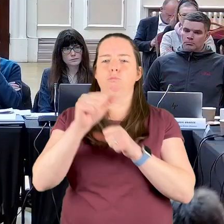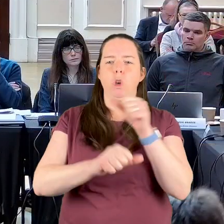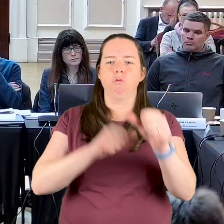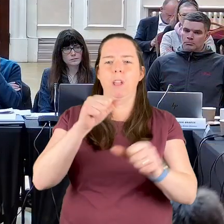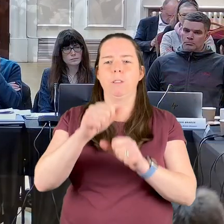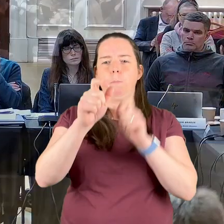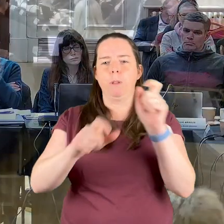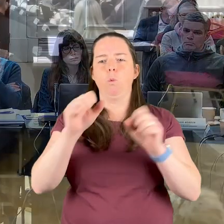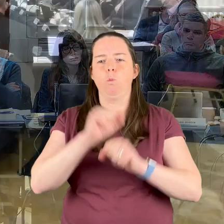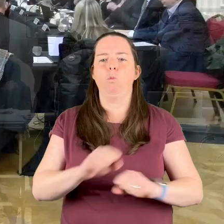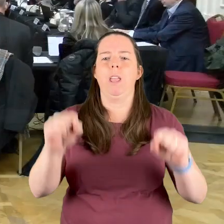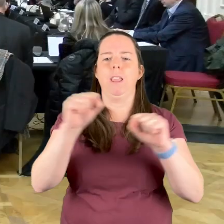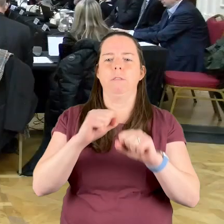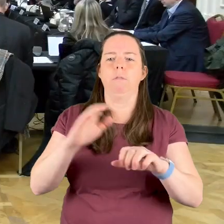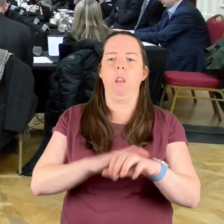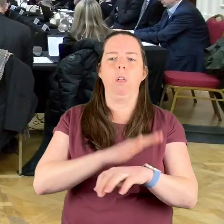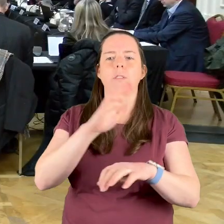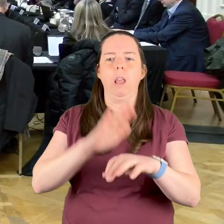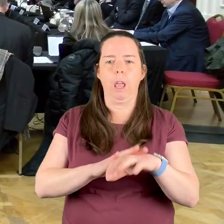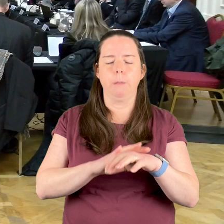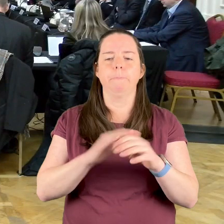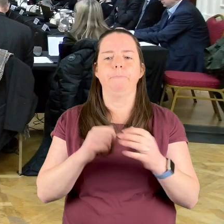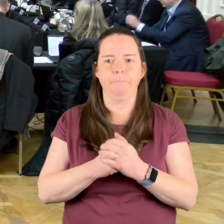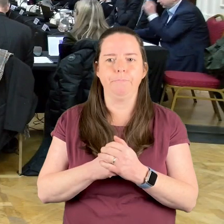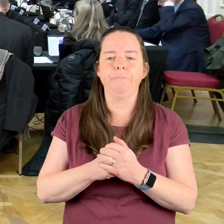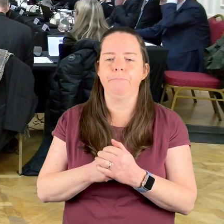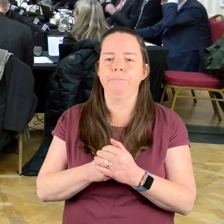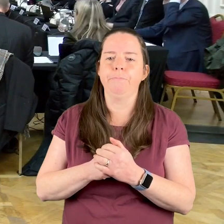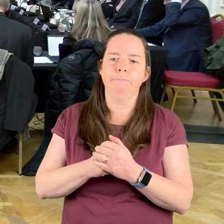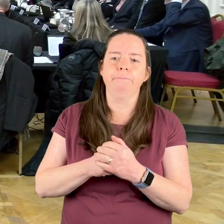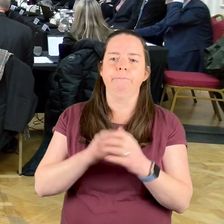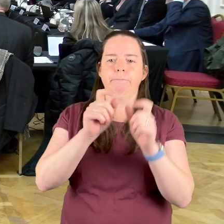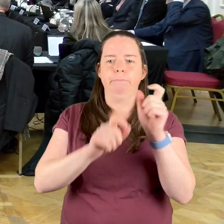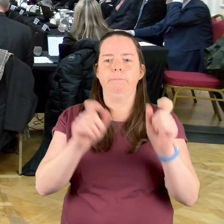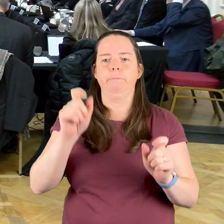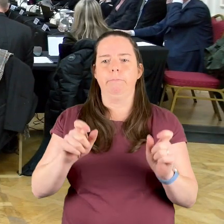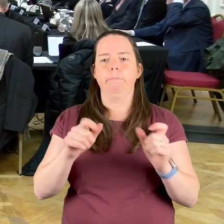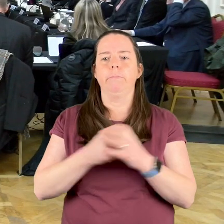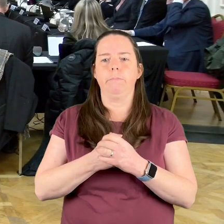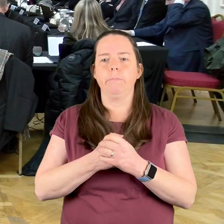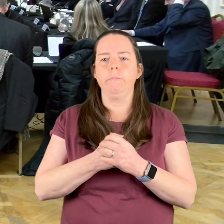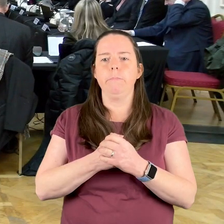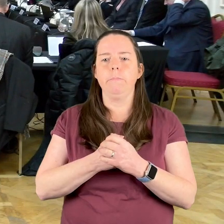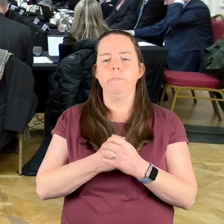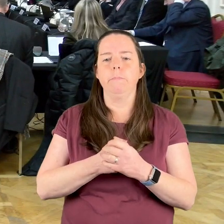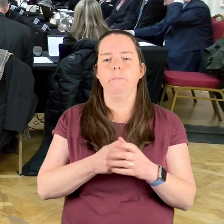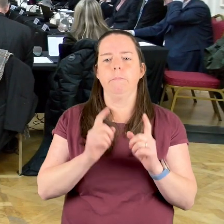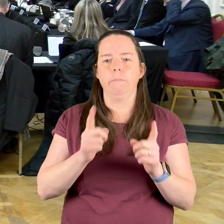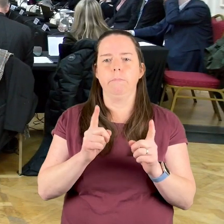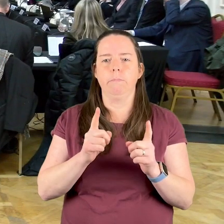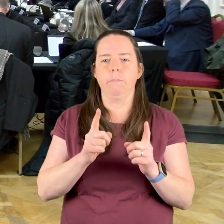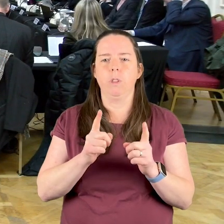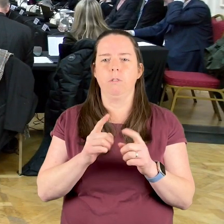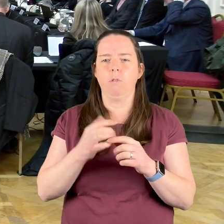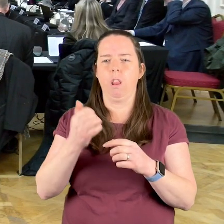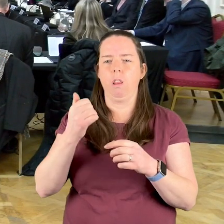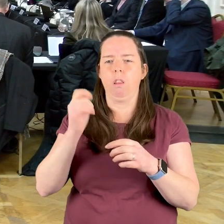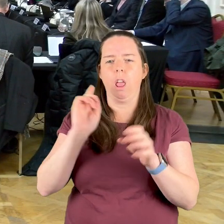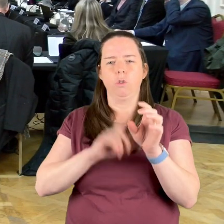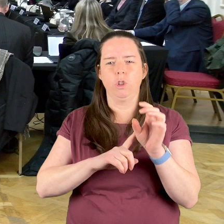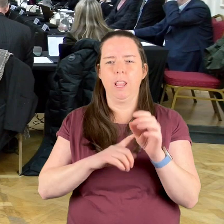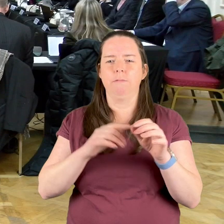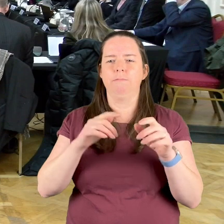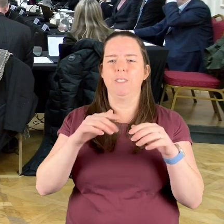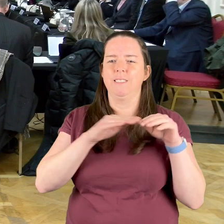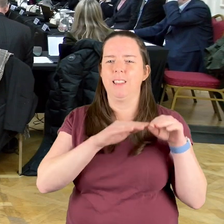make progress on long waiters for the reporting period, which is the back end of last year, and stable with the overall number of people